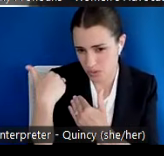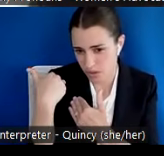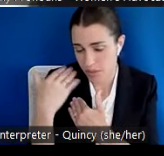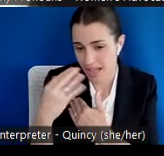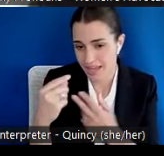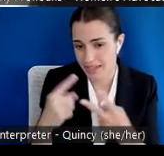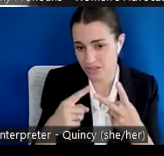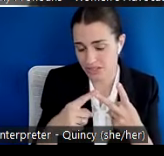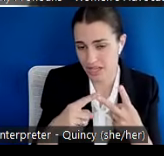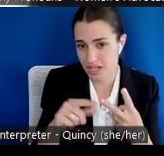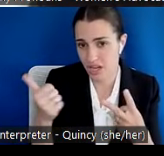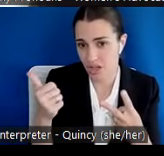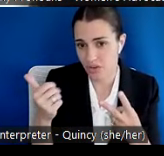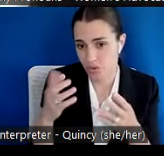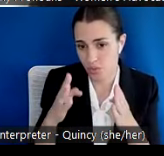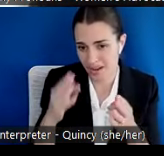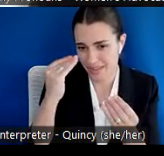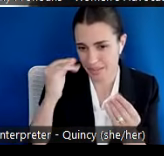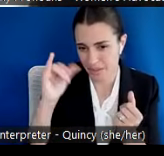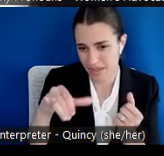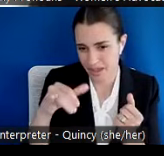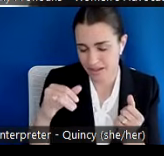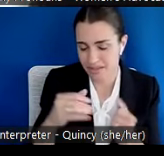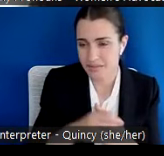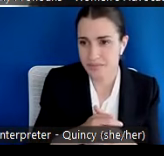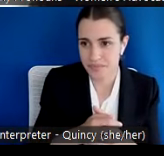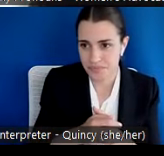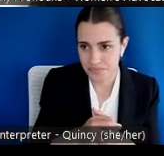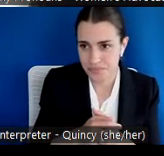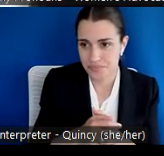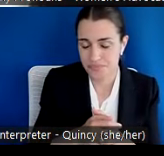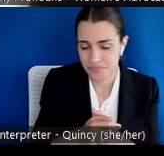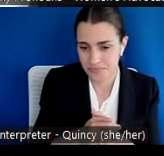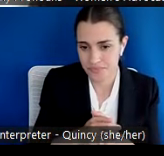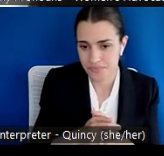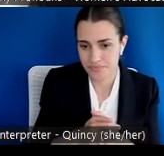way of thinking about it. And so just creating a space for that too.